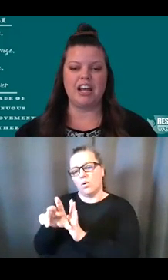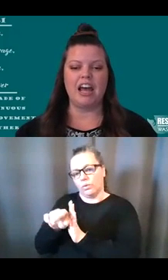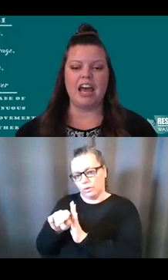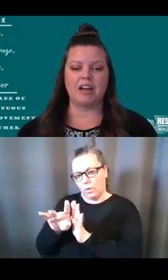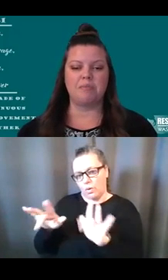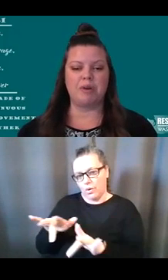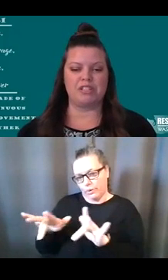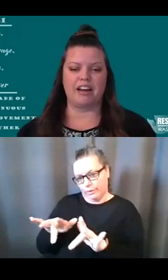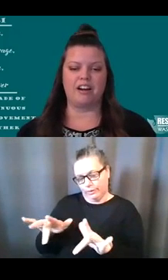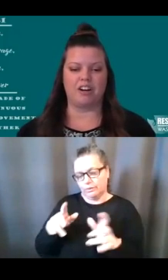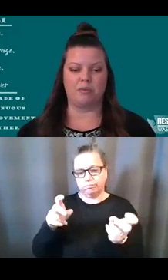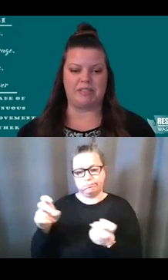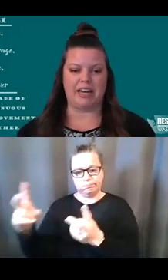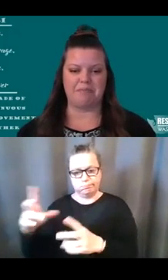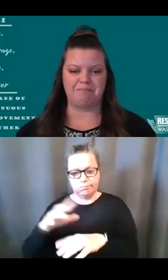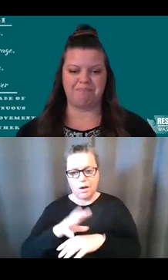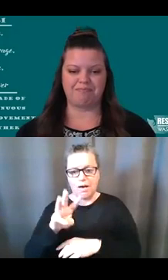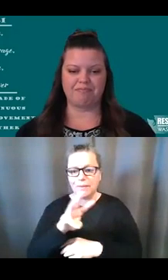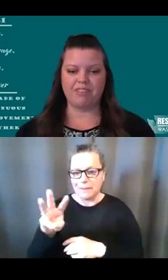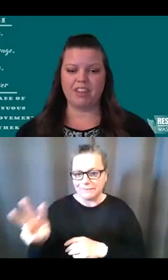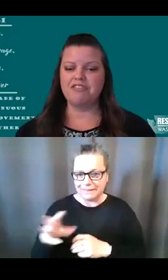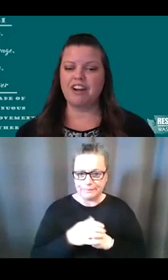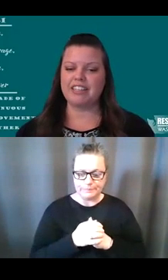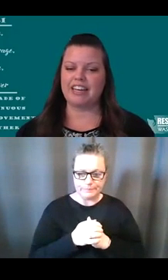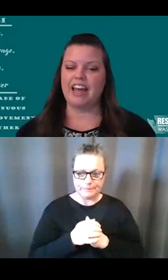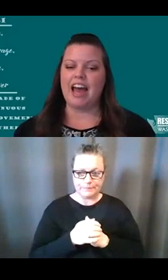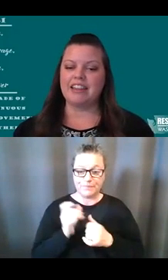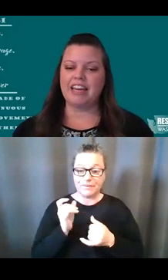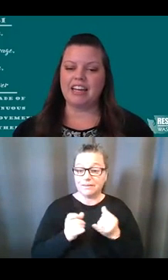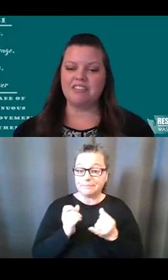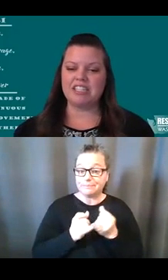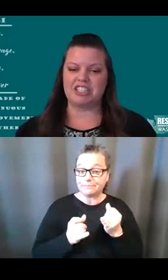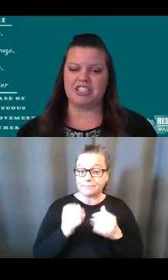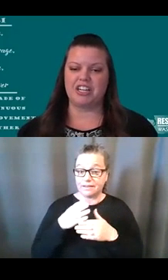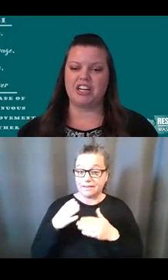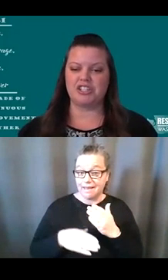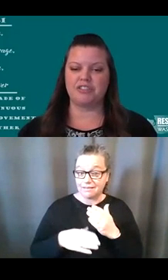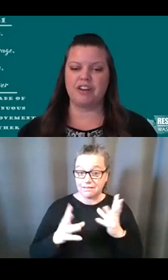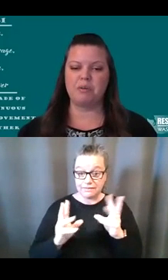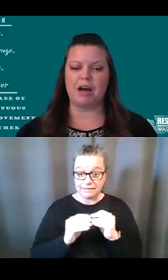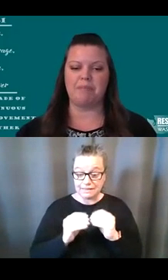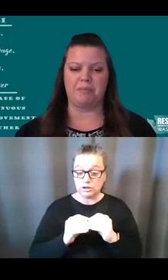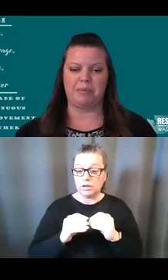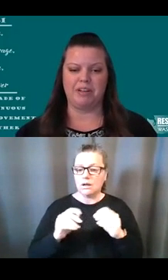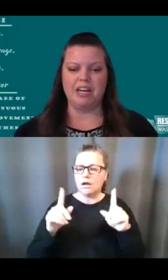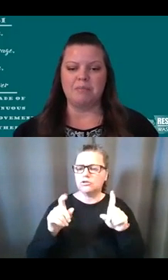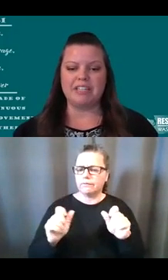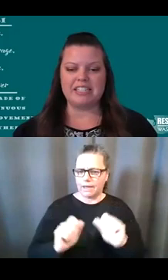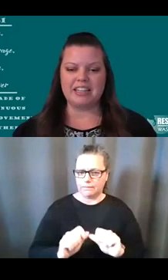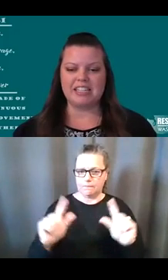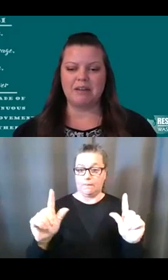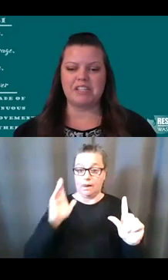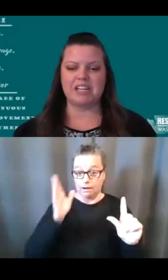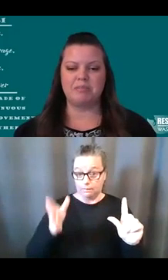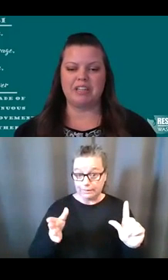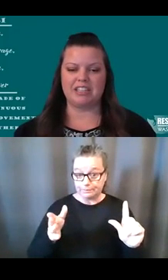session and post that on our website. Finally, at the end of the session, a survey will pop up. Please take